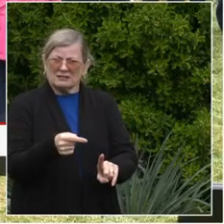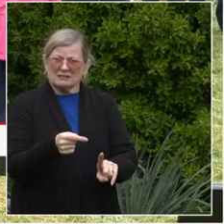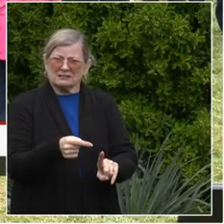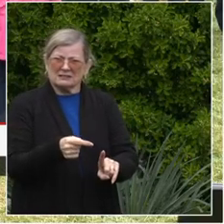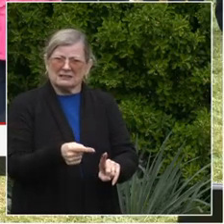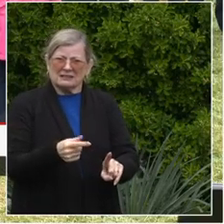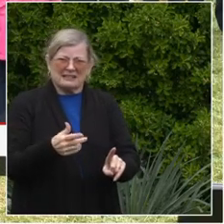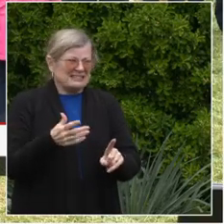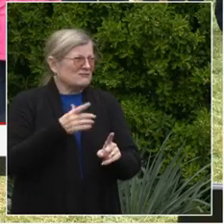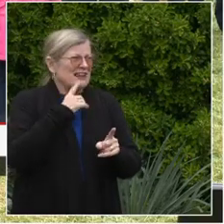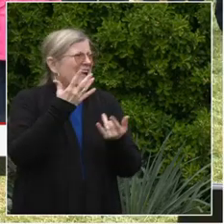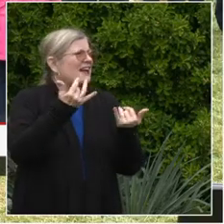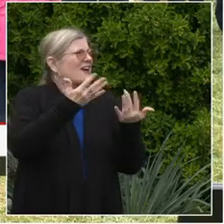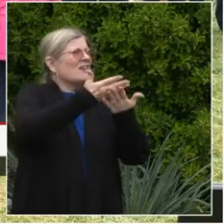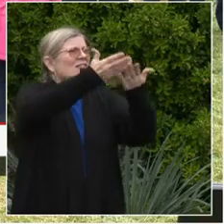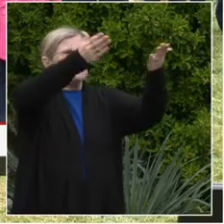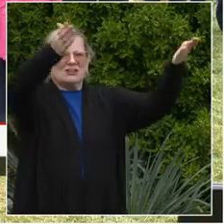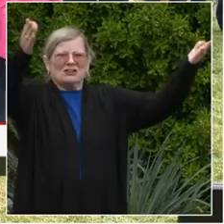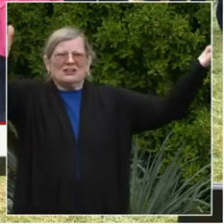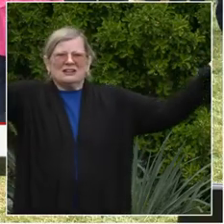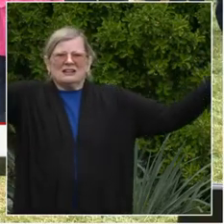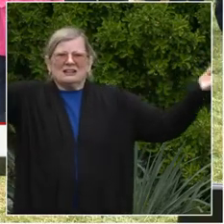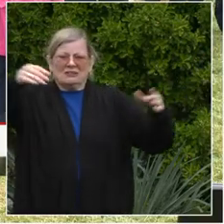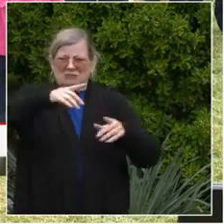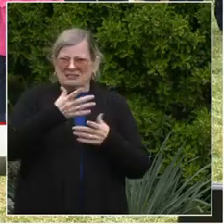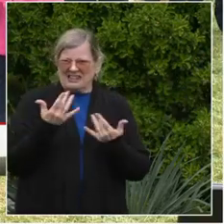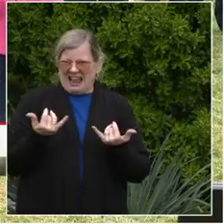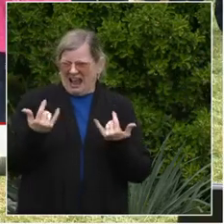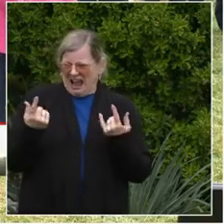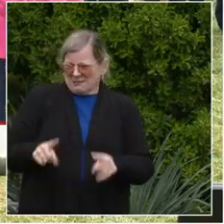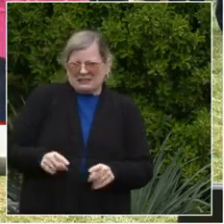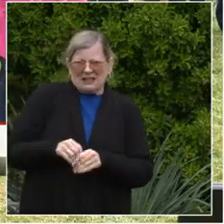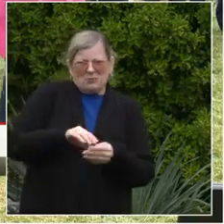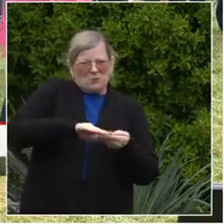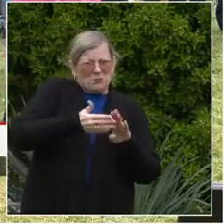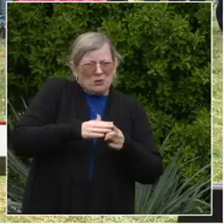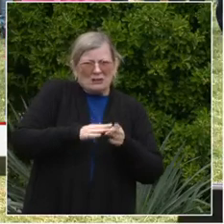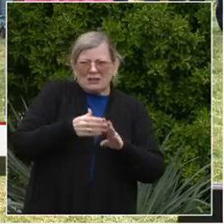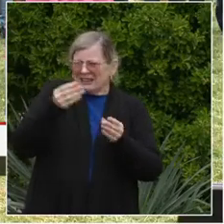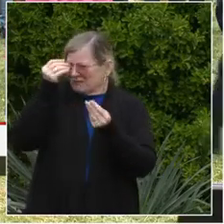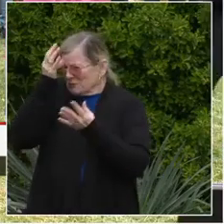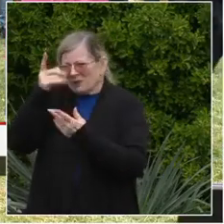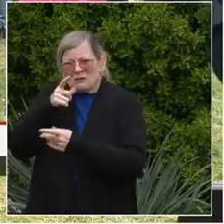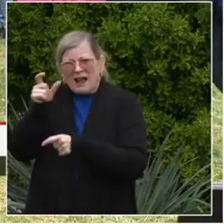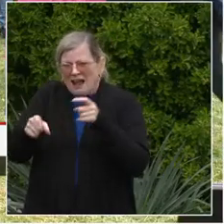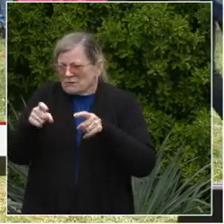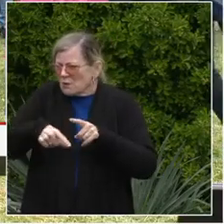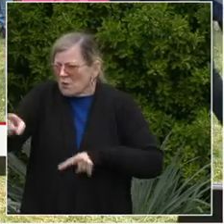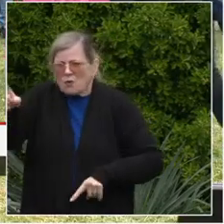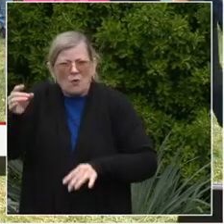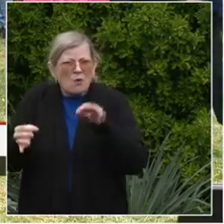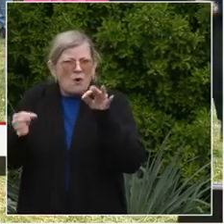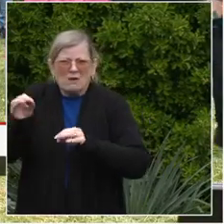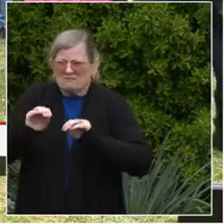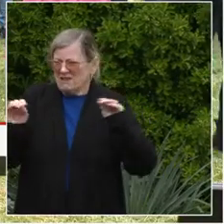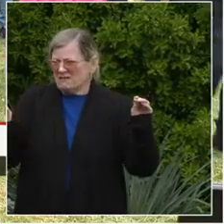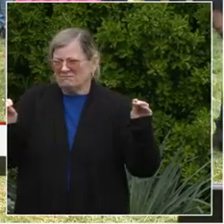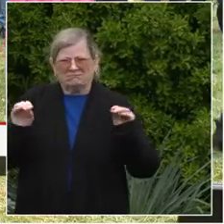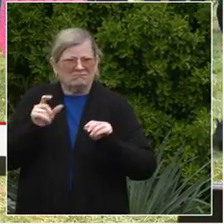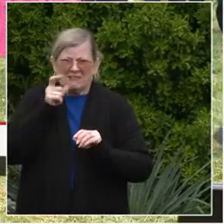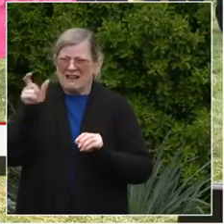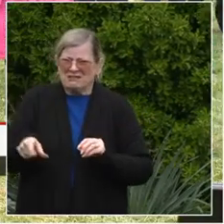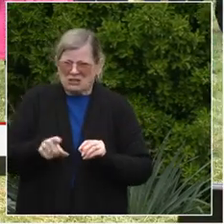there. For people in communities who call in information and don't have to go to court and testify or anything like that. So this is